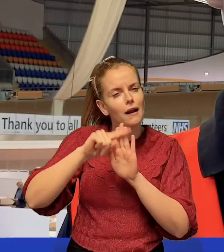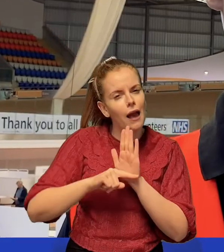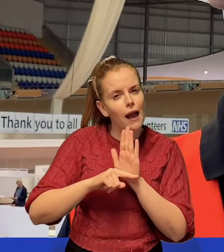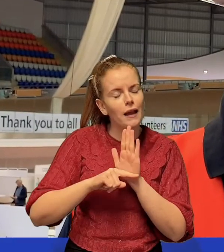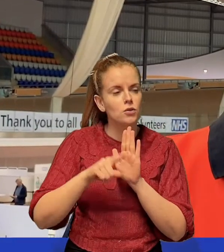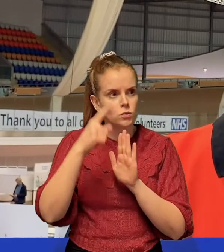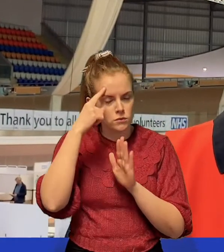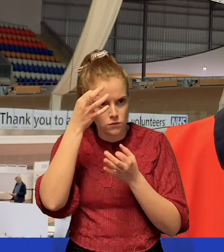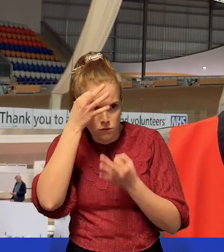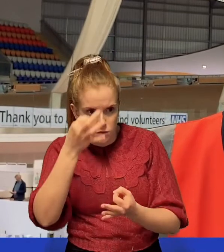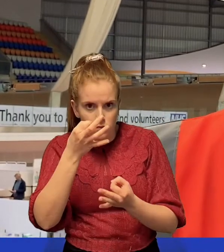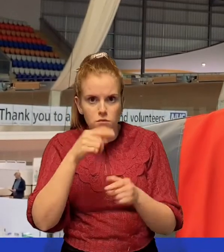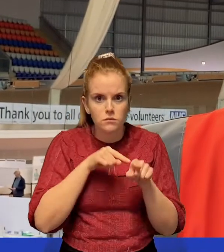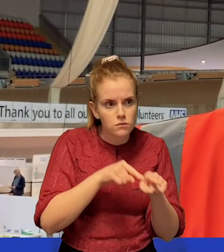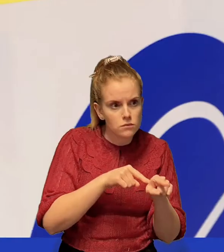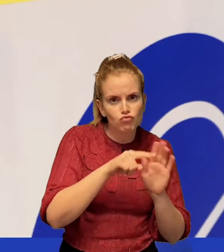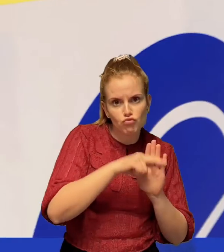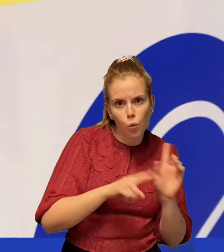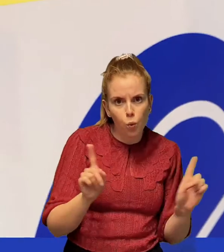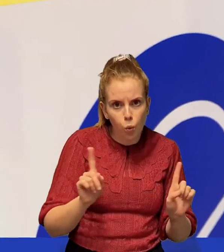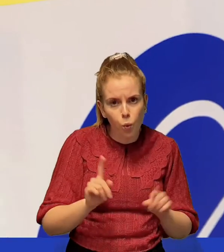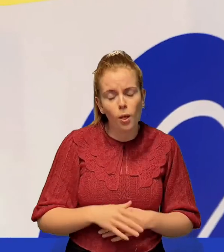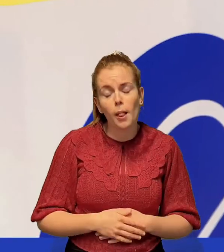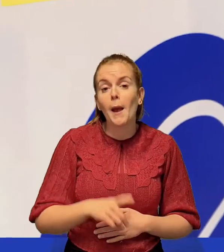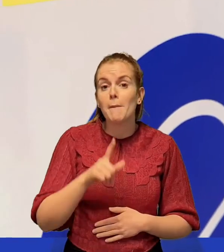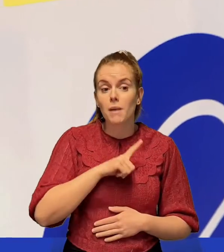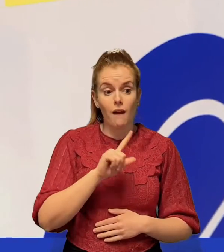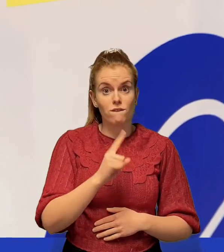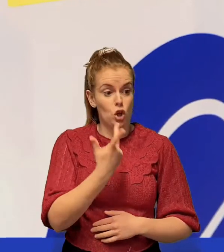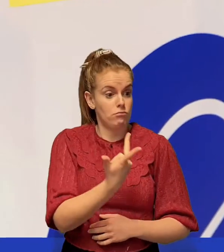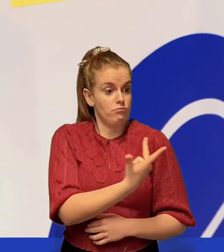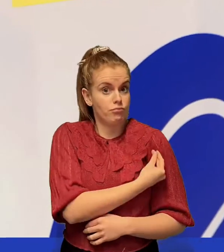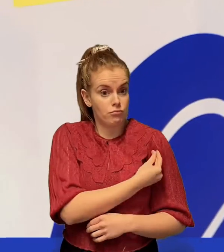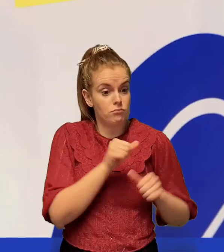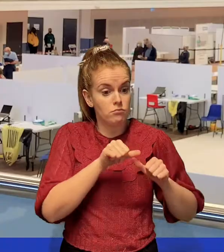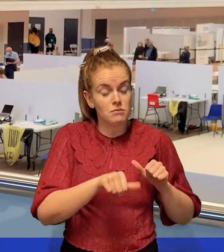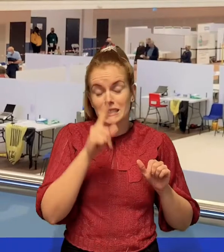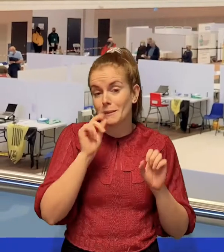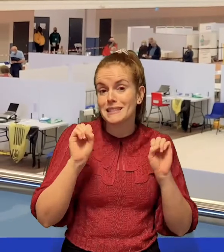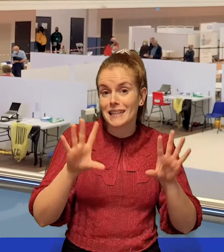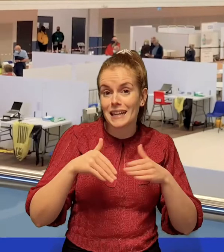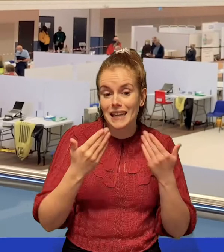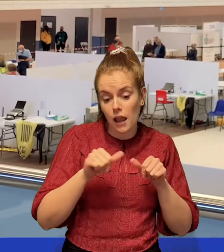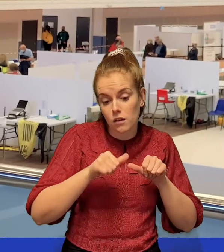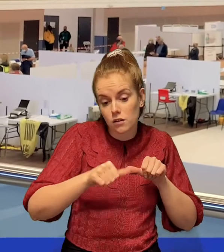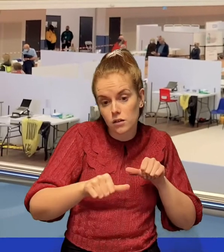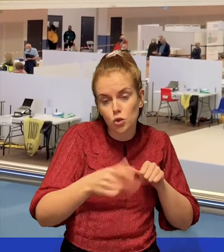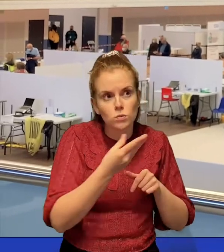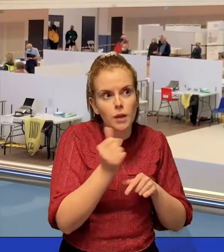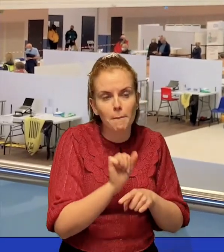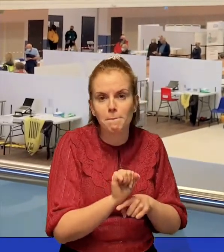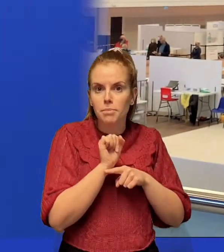keep yourself safe from COVID-19, as it can take 10 days for the vaccine to offer some protection and reduce your risk of transmission.